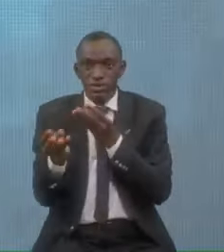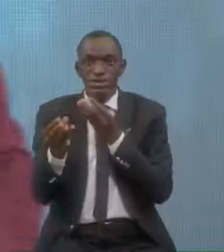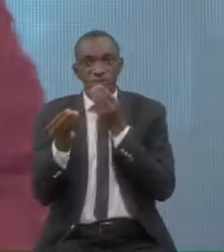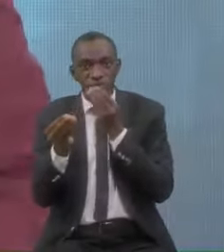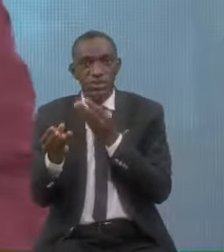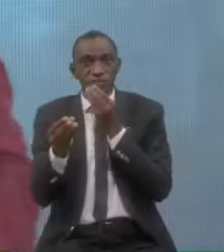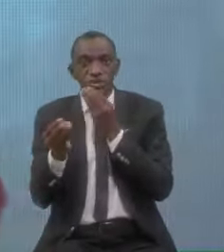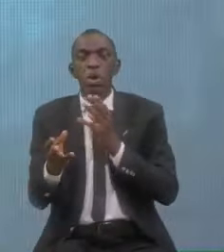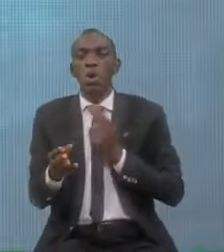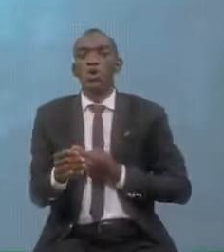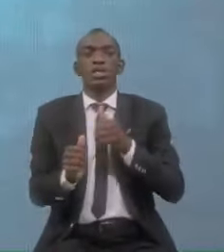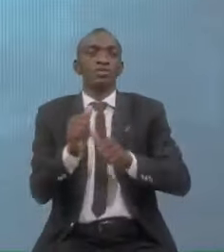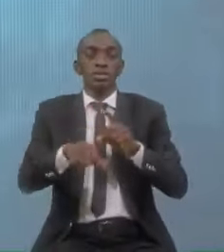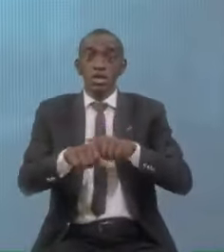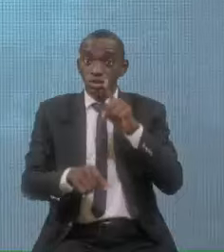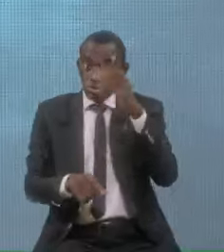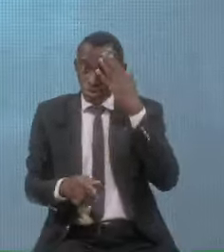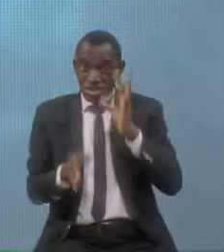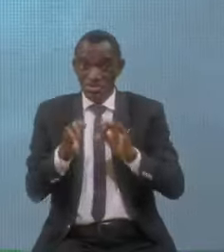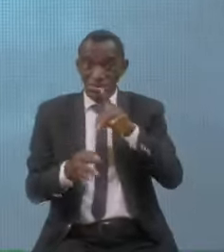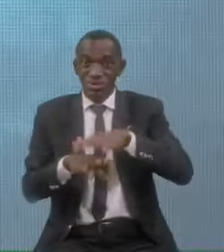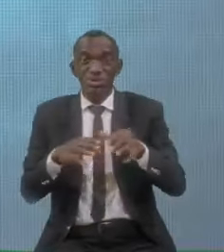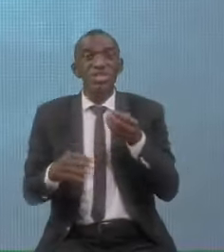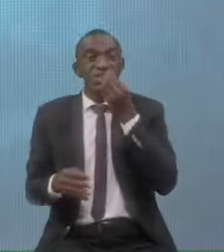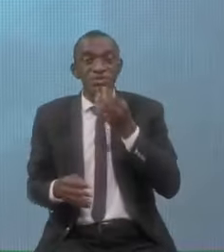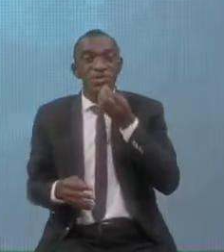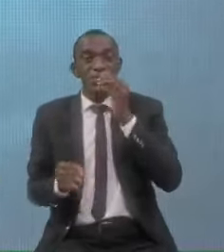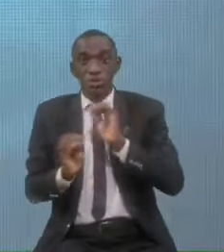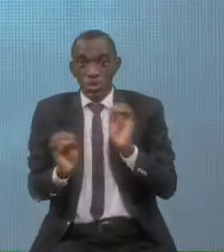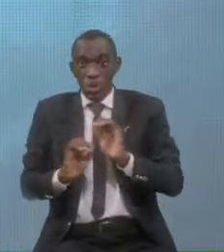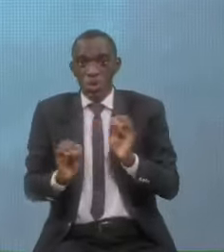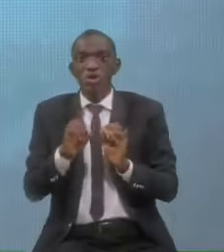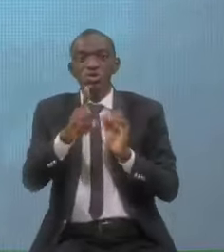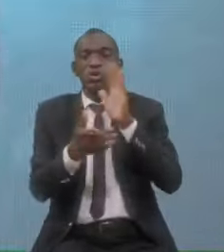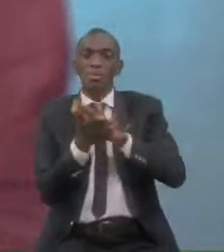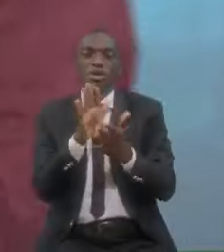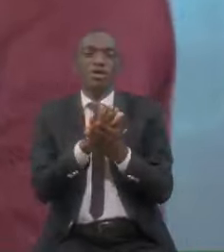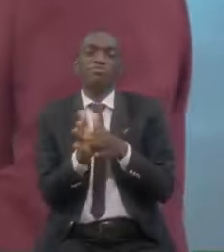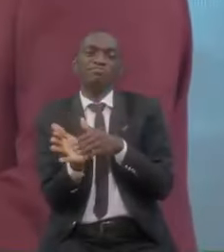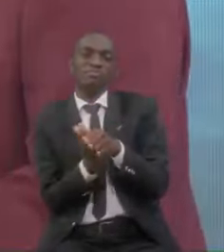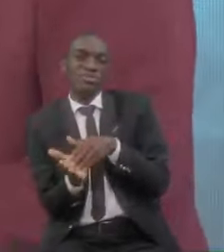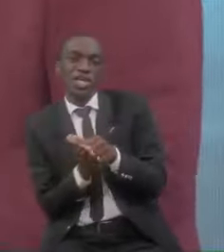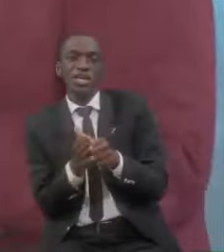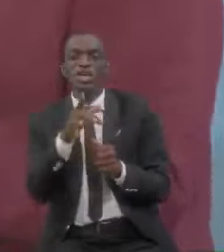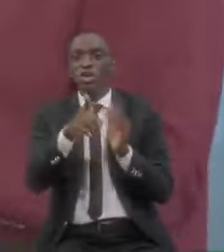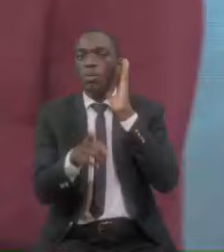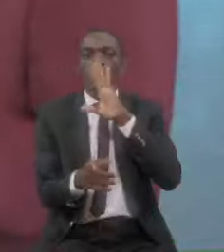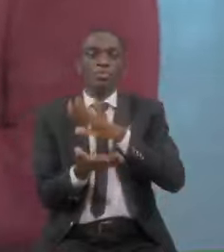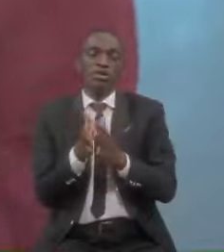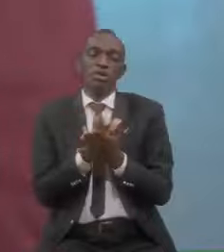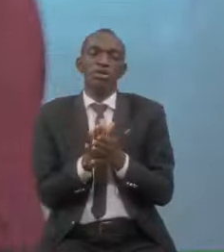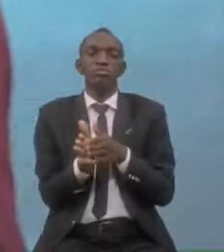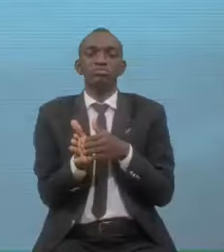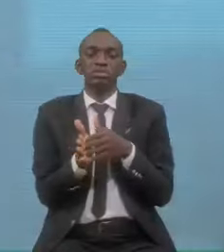nourished, you'll be anemic. You'll be powerless. You'll be impotent. What can you do if there's no nourishment for your